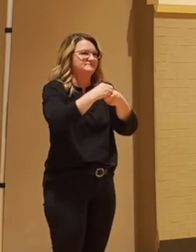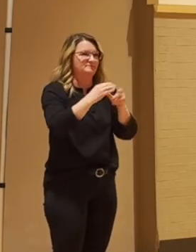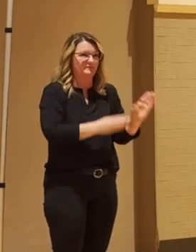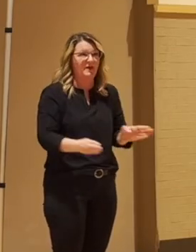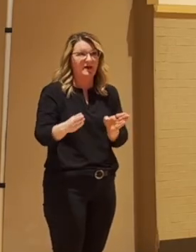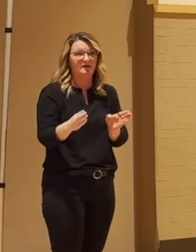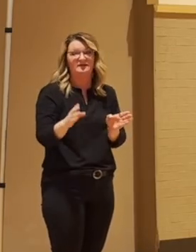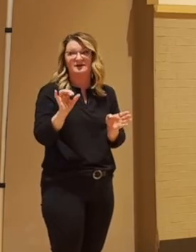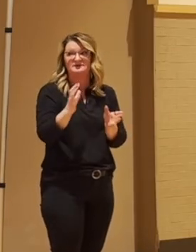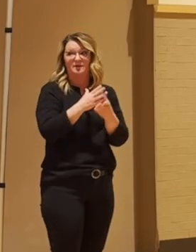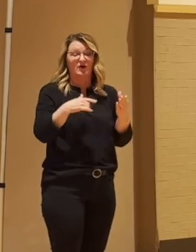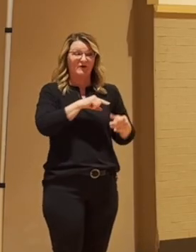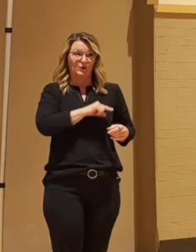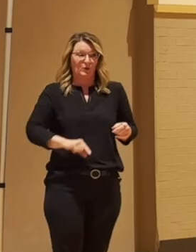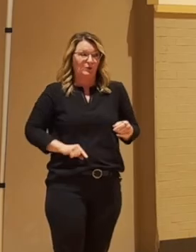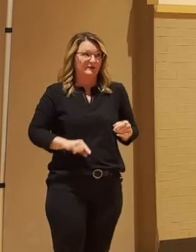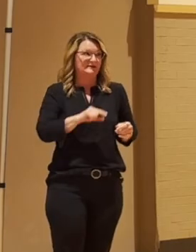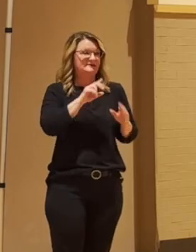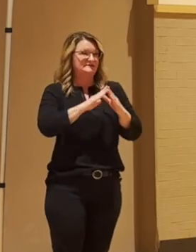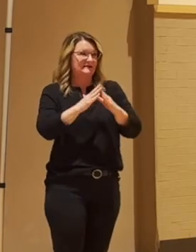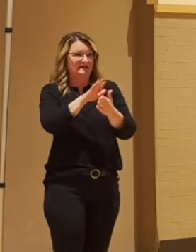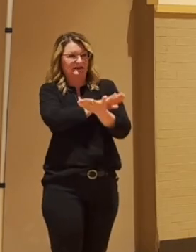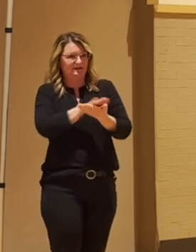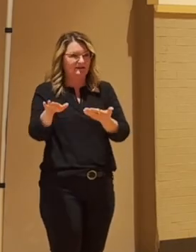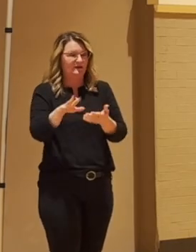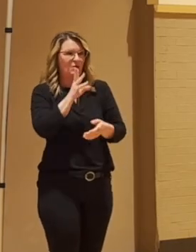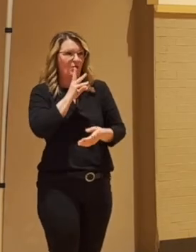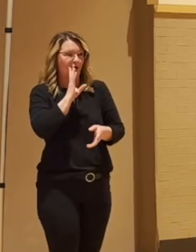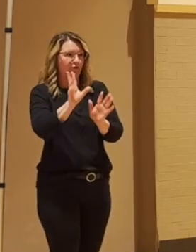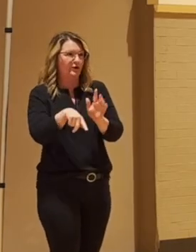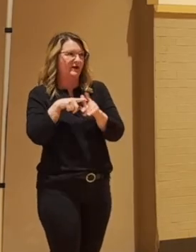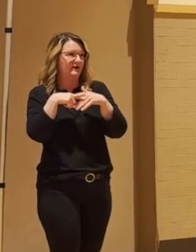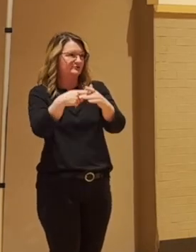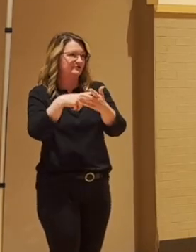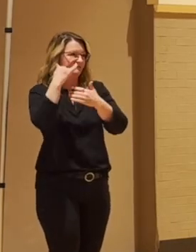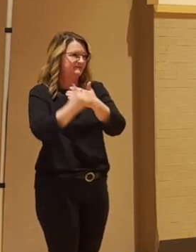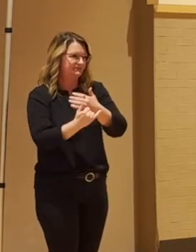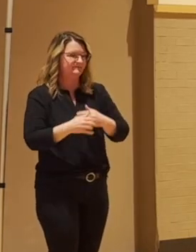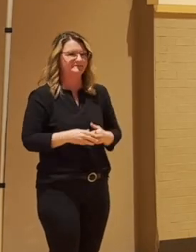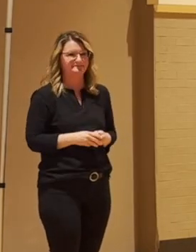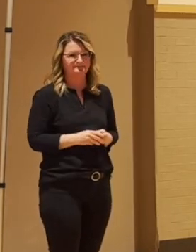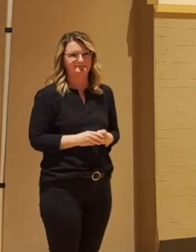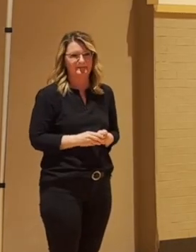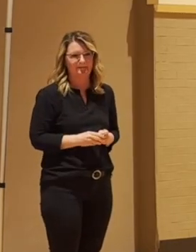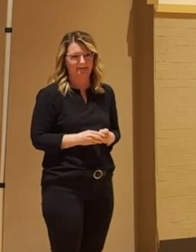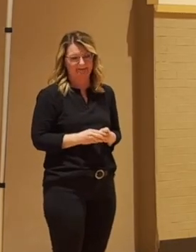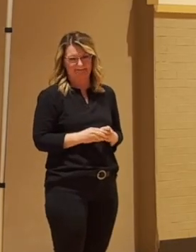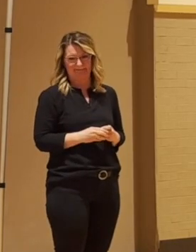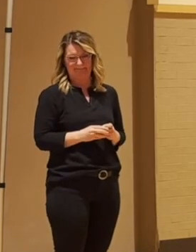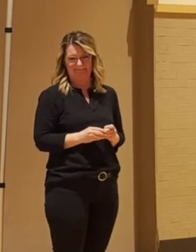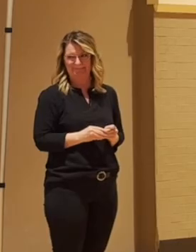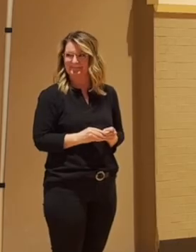a part of our Clean City, Clean Waters initiative. I'll have T.Y. Lynn email you. Can you,